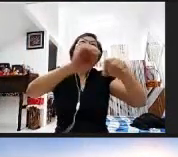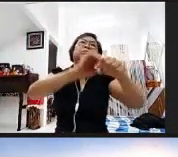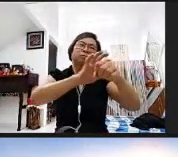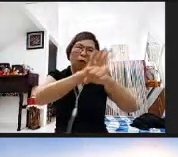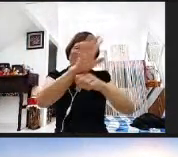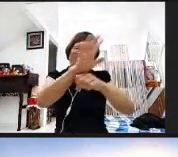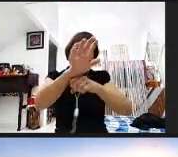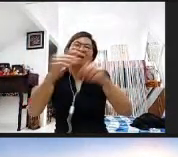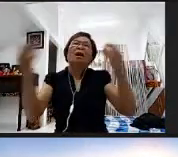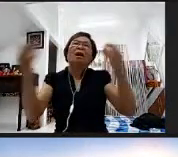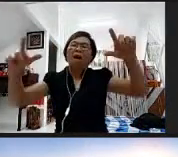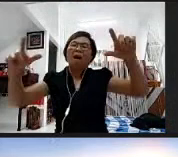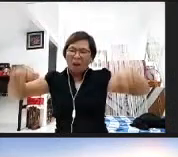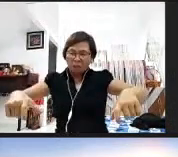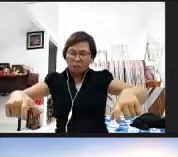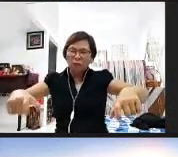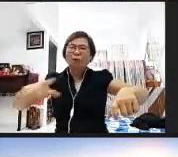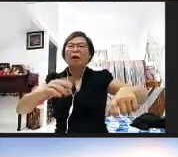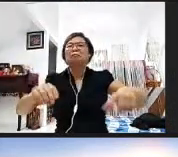isolation related.